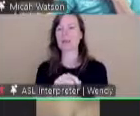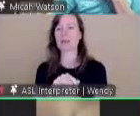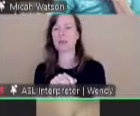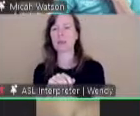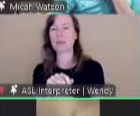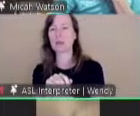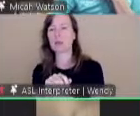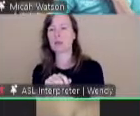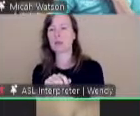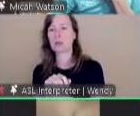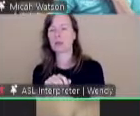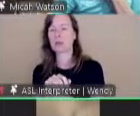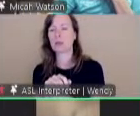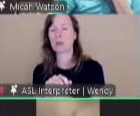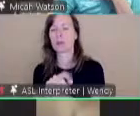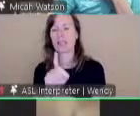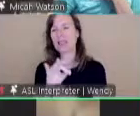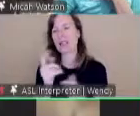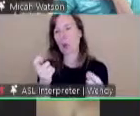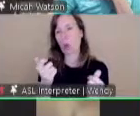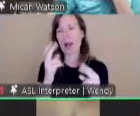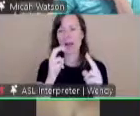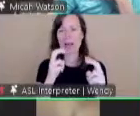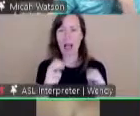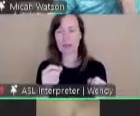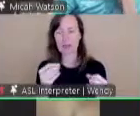and just we did a quick analysis. We didn't do an